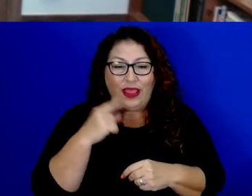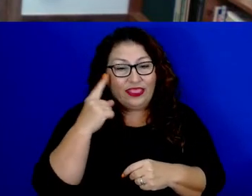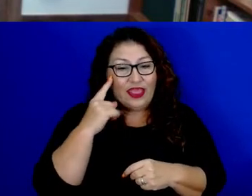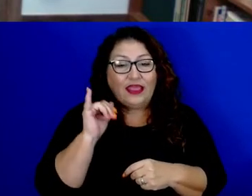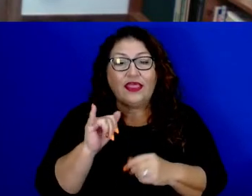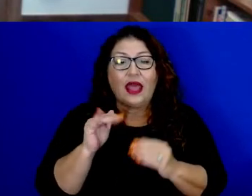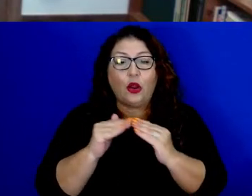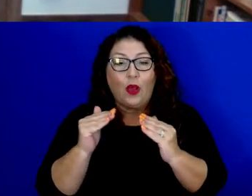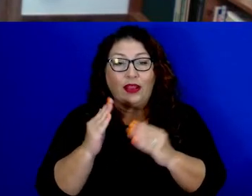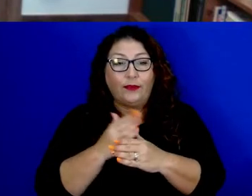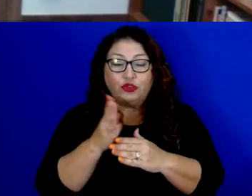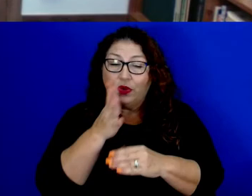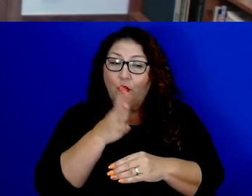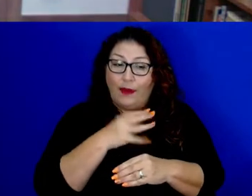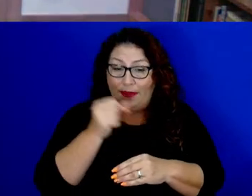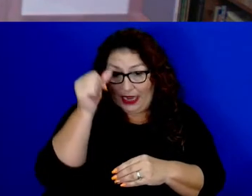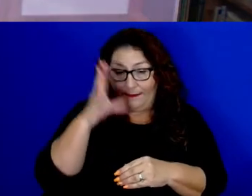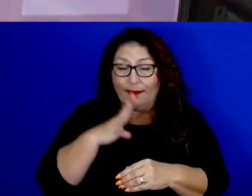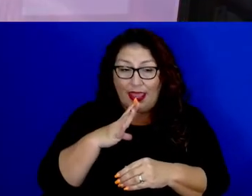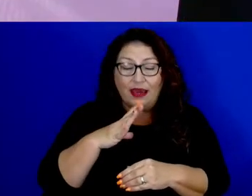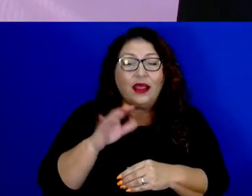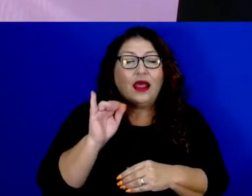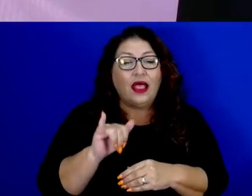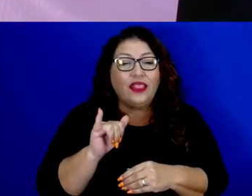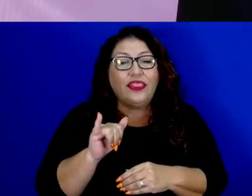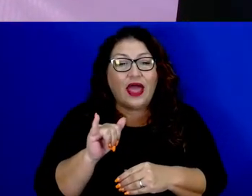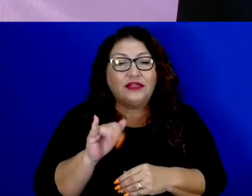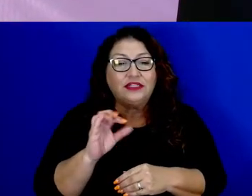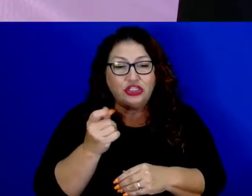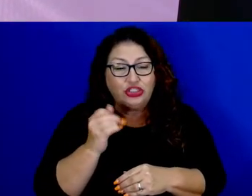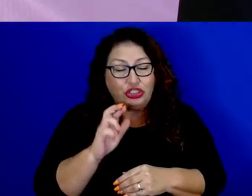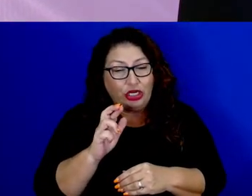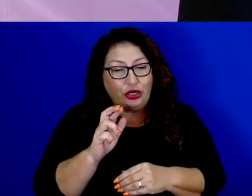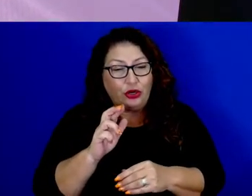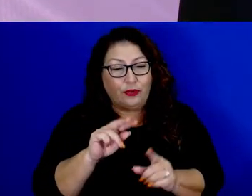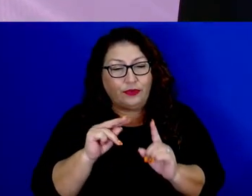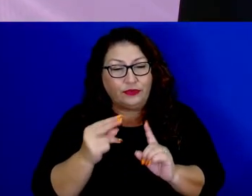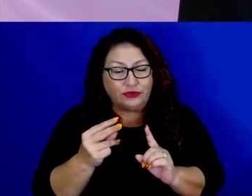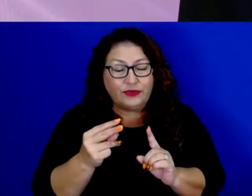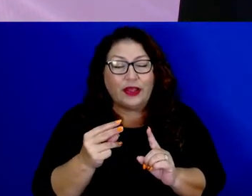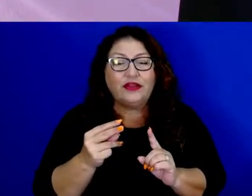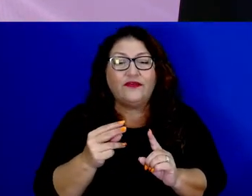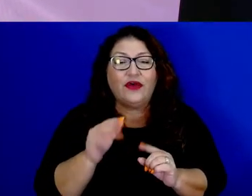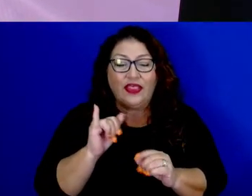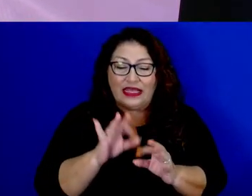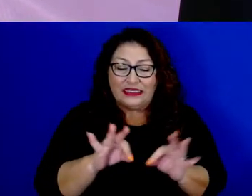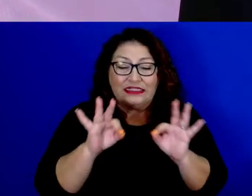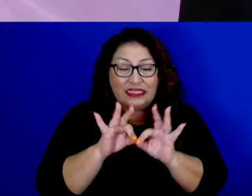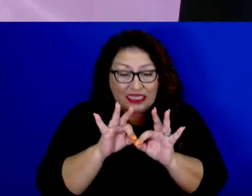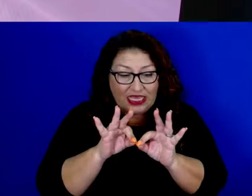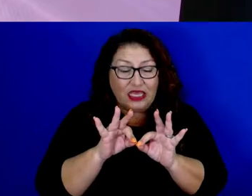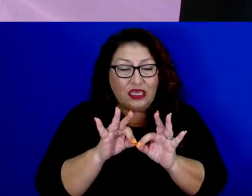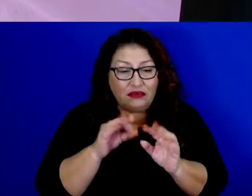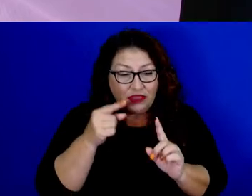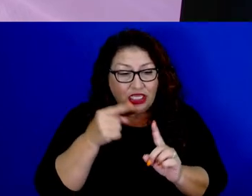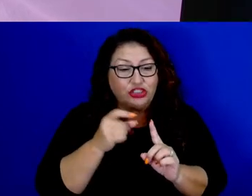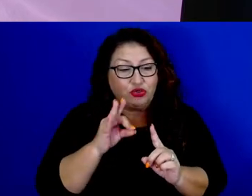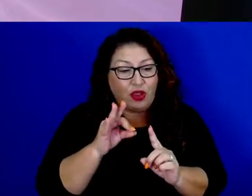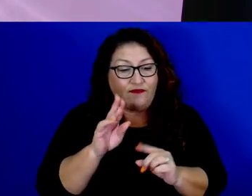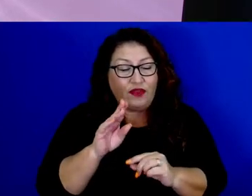men, that gender perspective are key issues of the union, of our way to